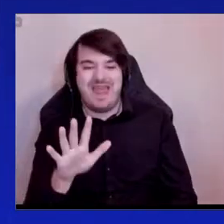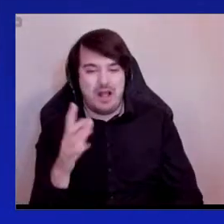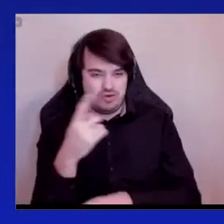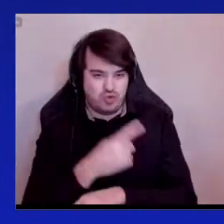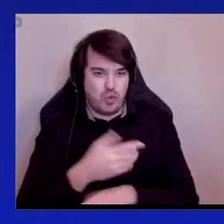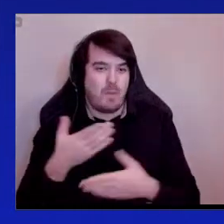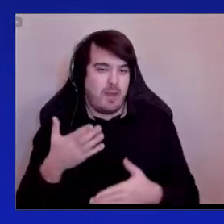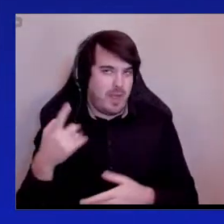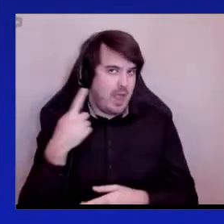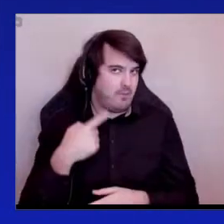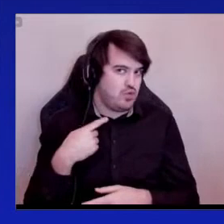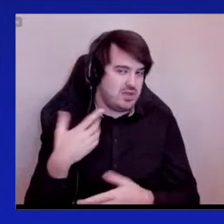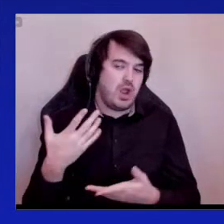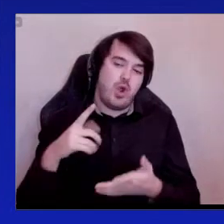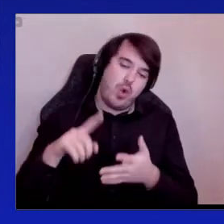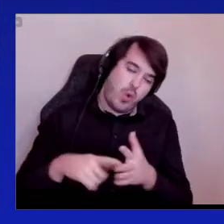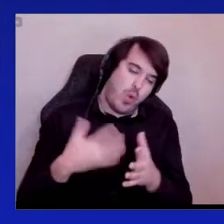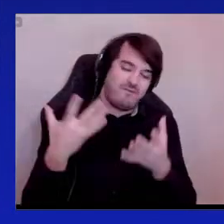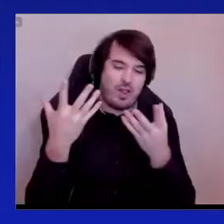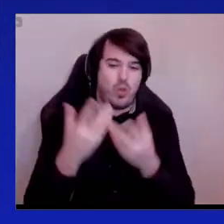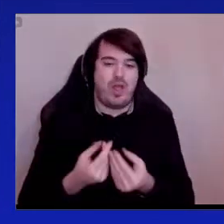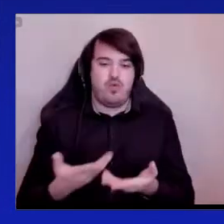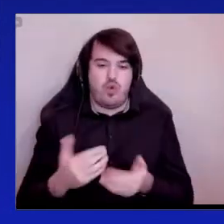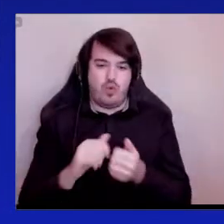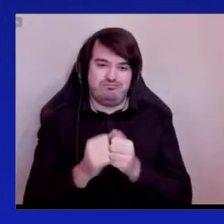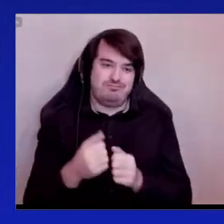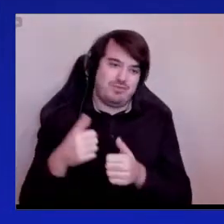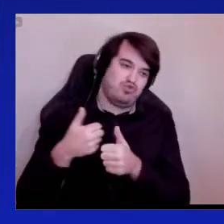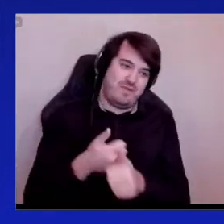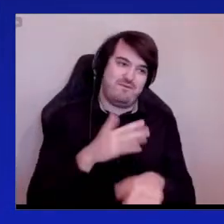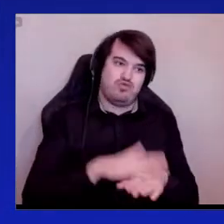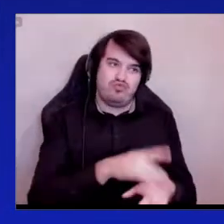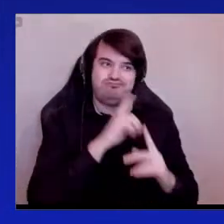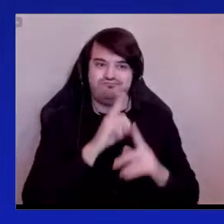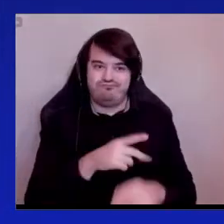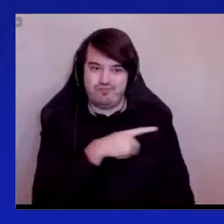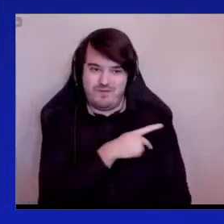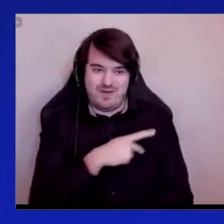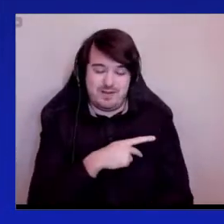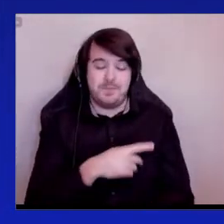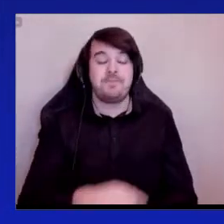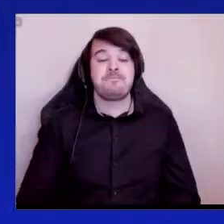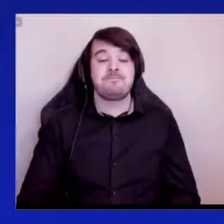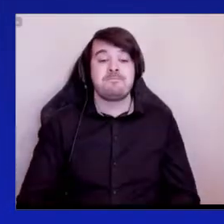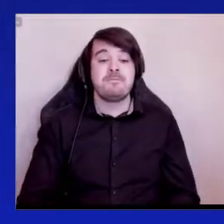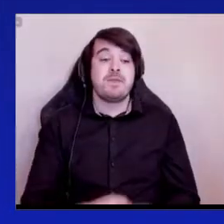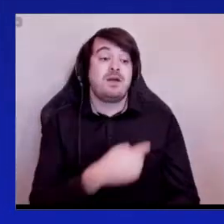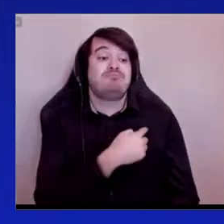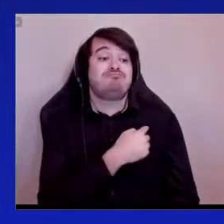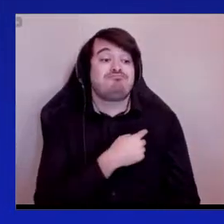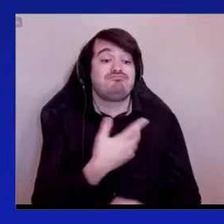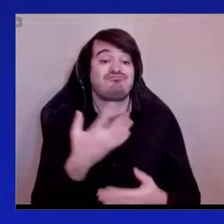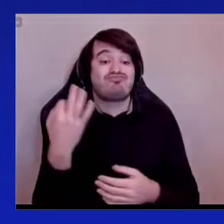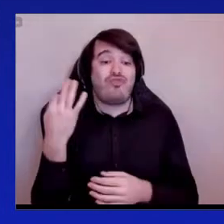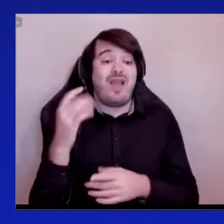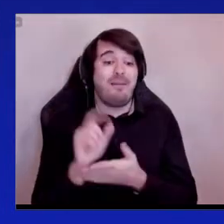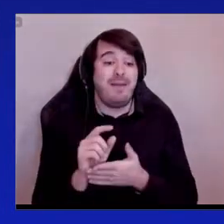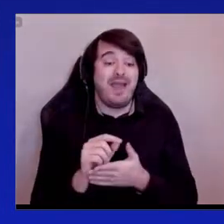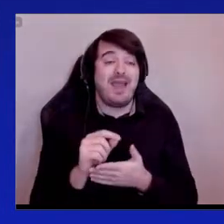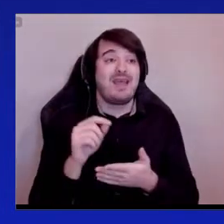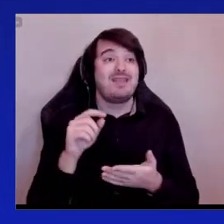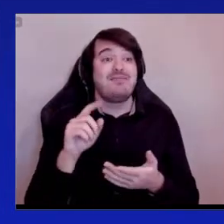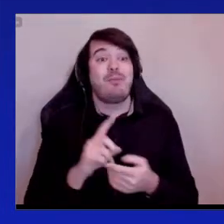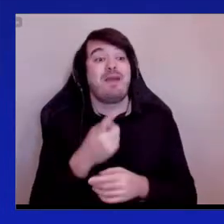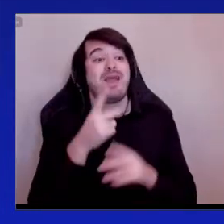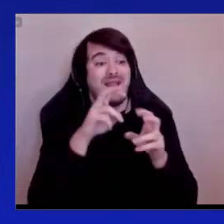received the first dose, we can have an interval that goes as much as 35 days. So while